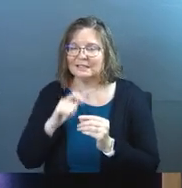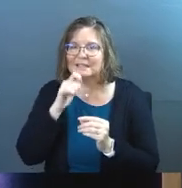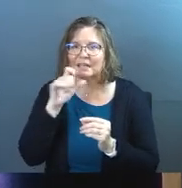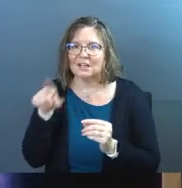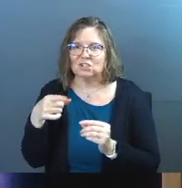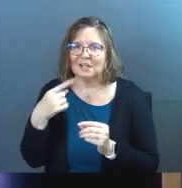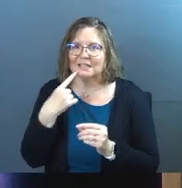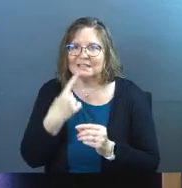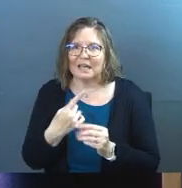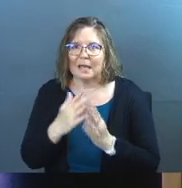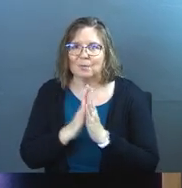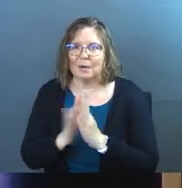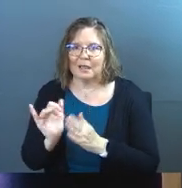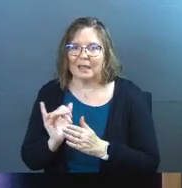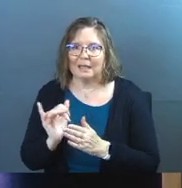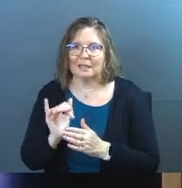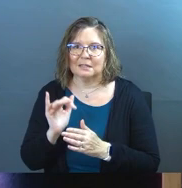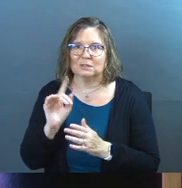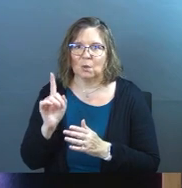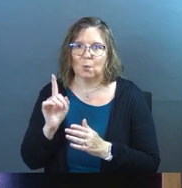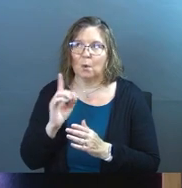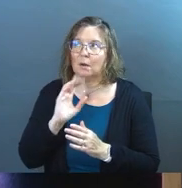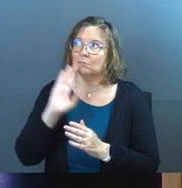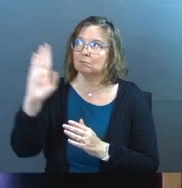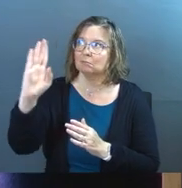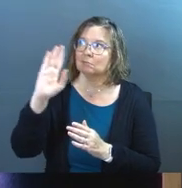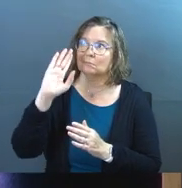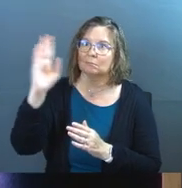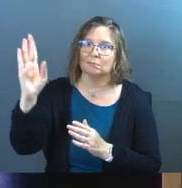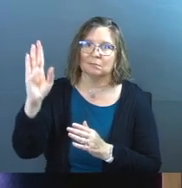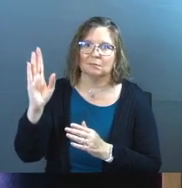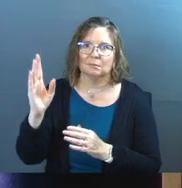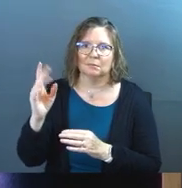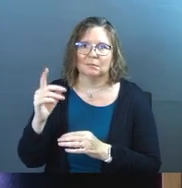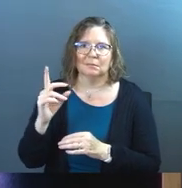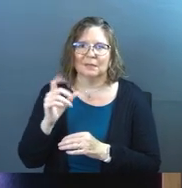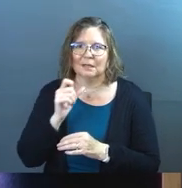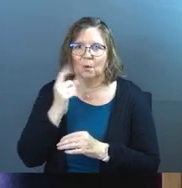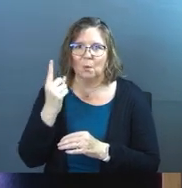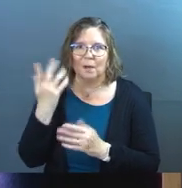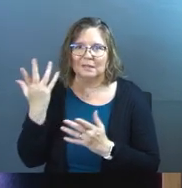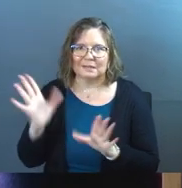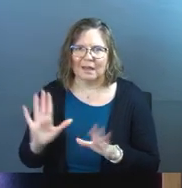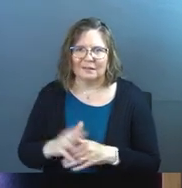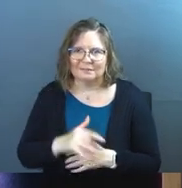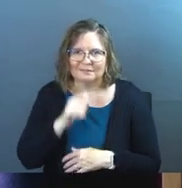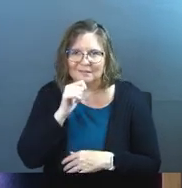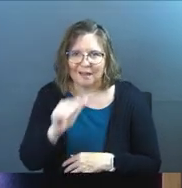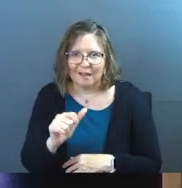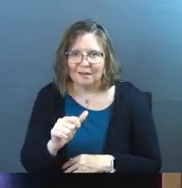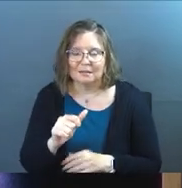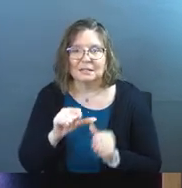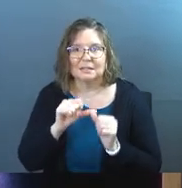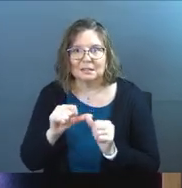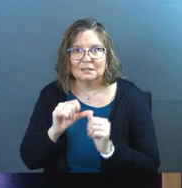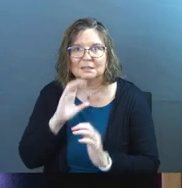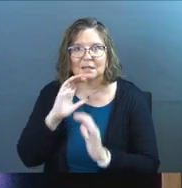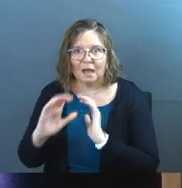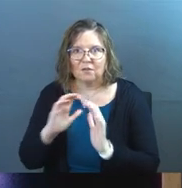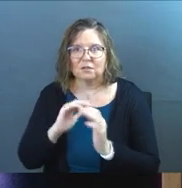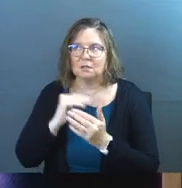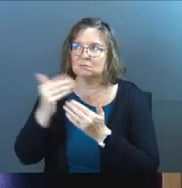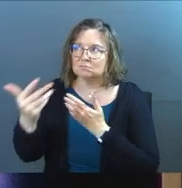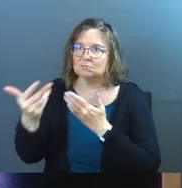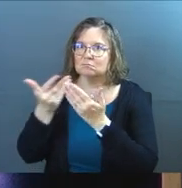not just saying prayers like it's a one-direction thing. And it's not a one-and-done. It's a conversation